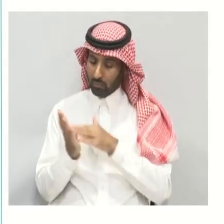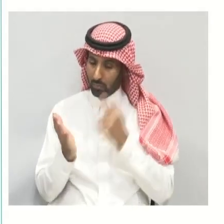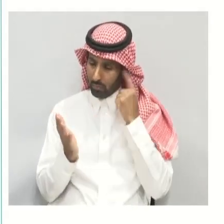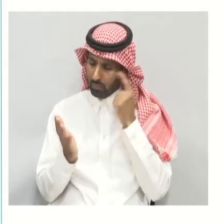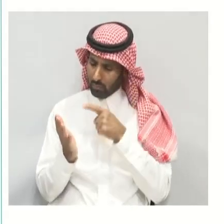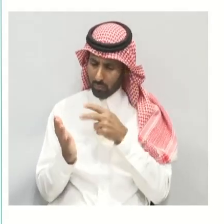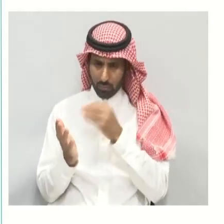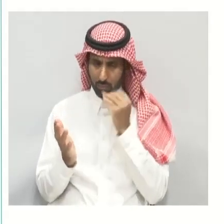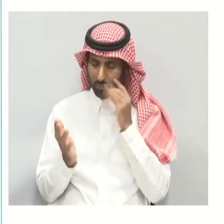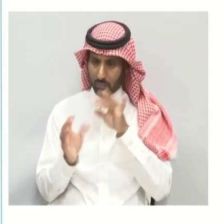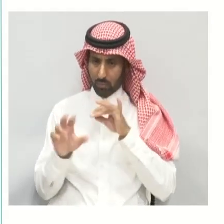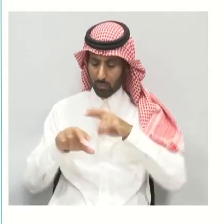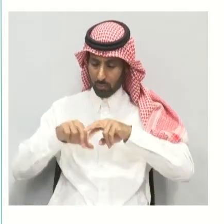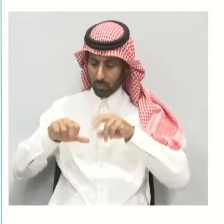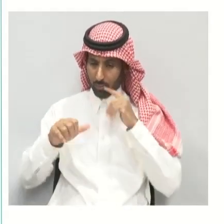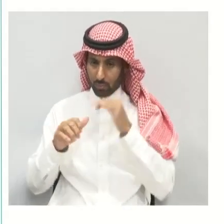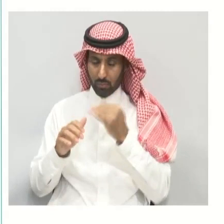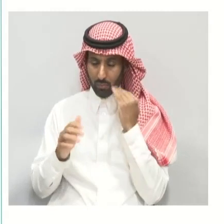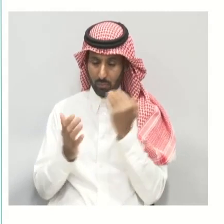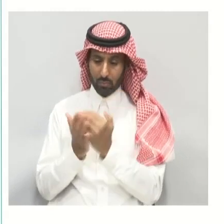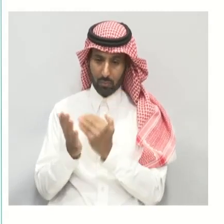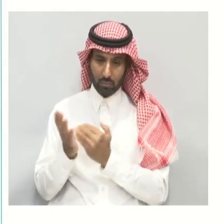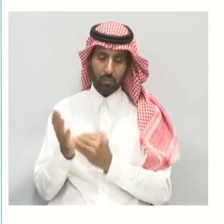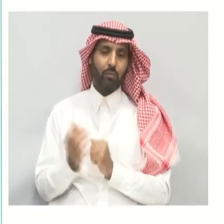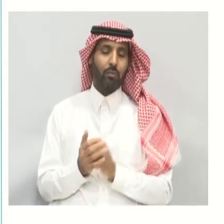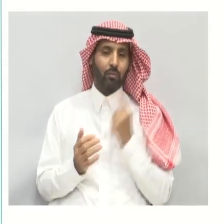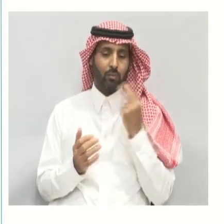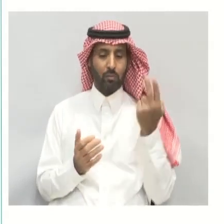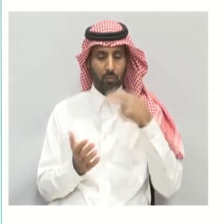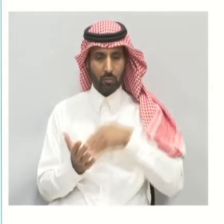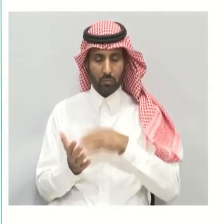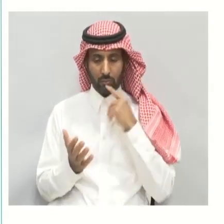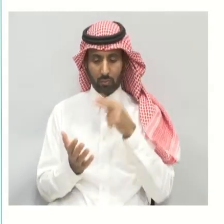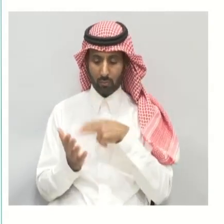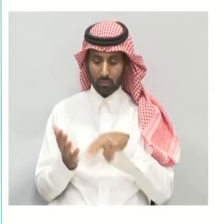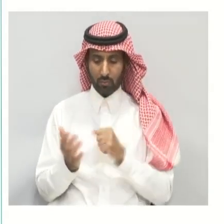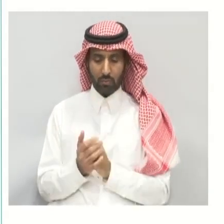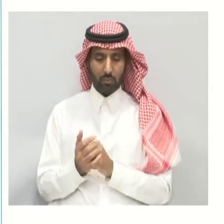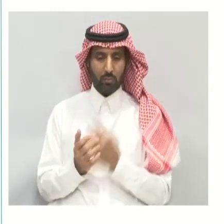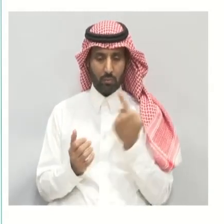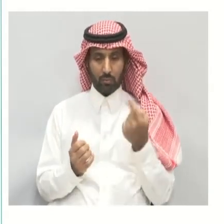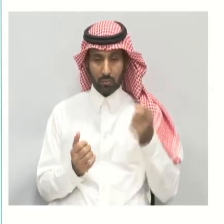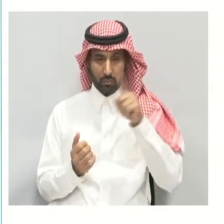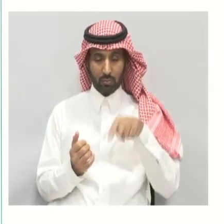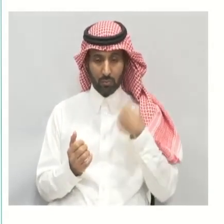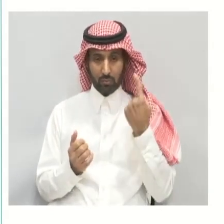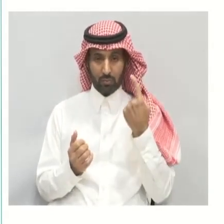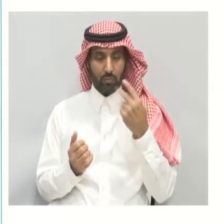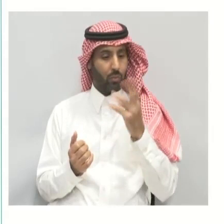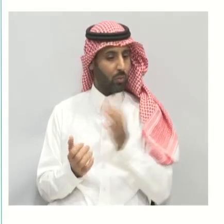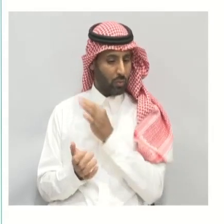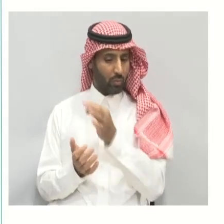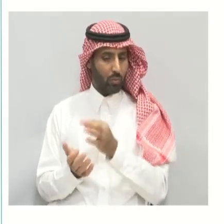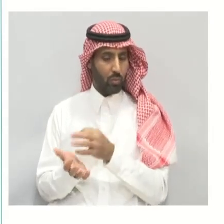look for the answers of each question. So let's read the questions first. Question number one,